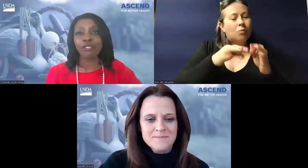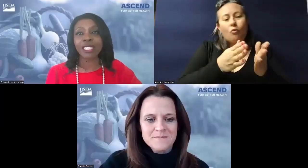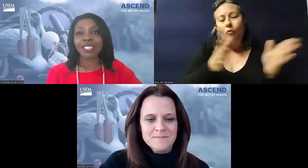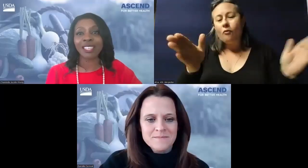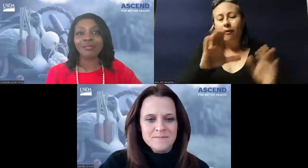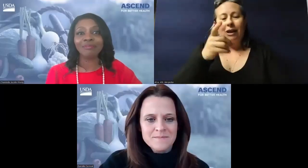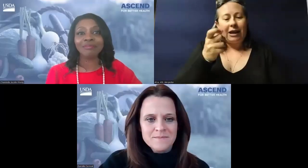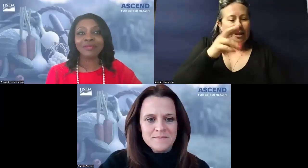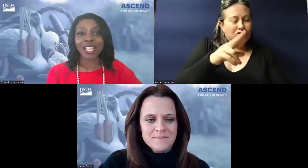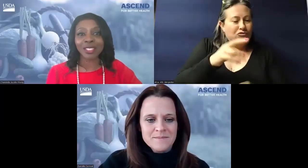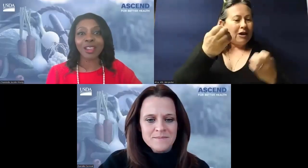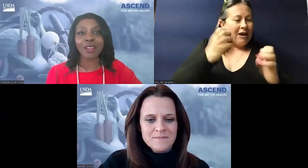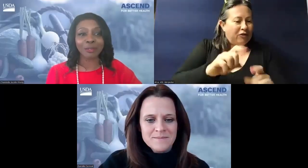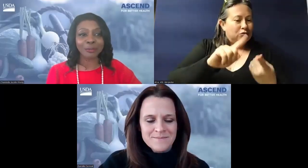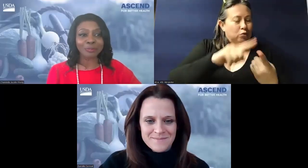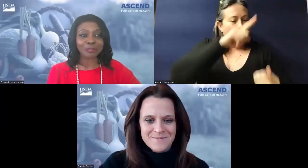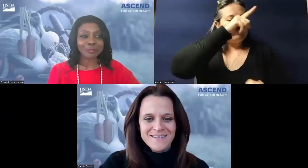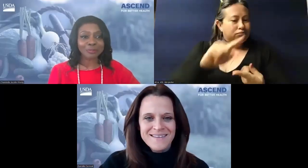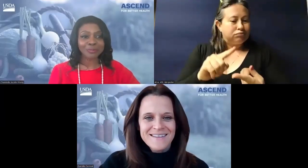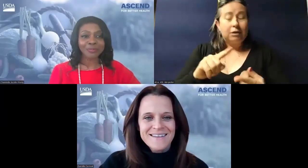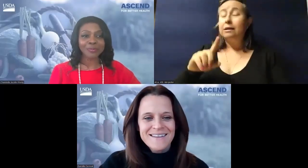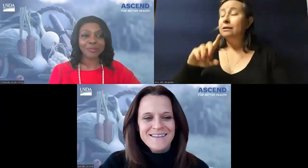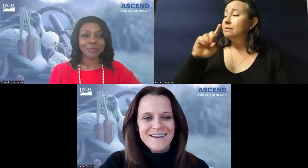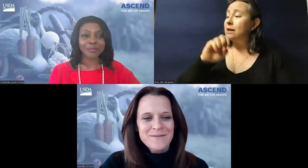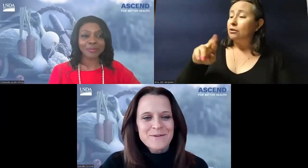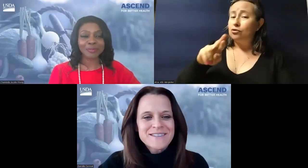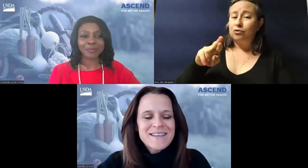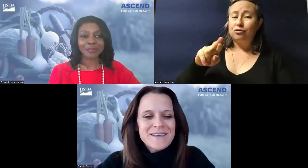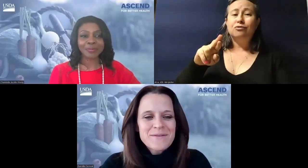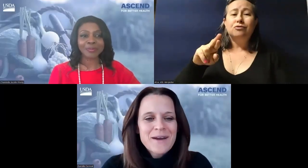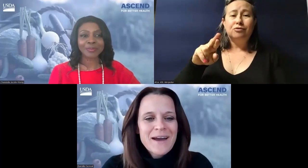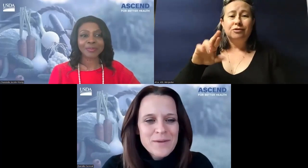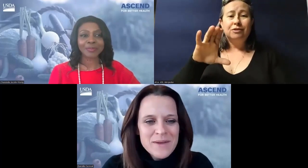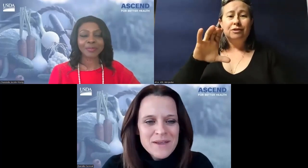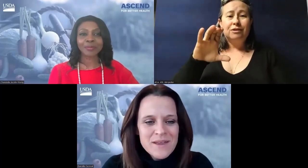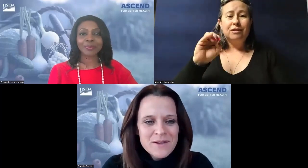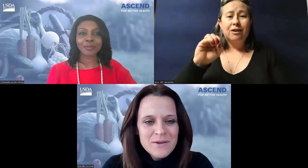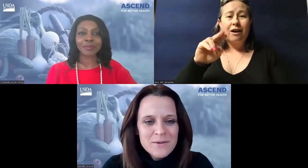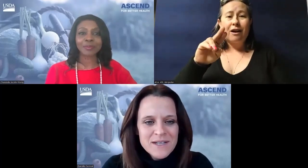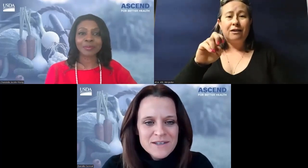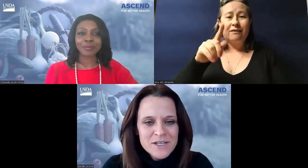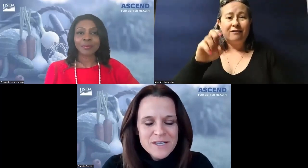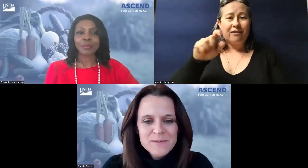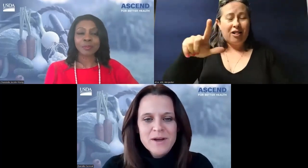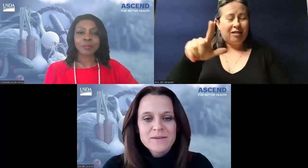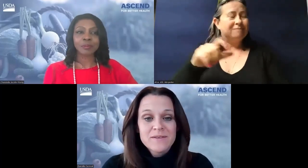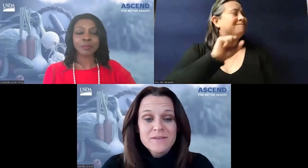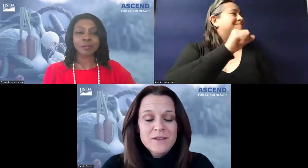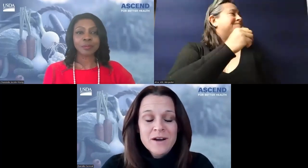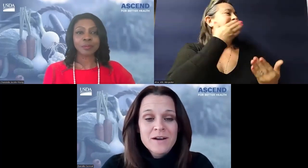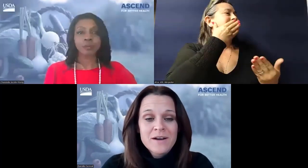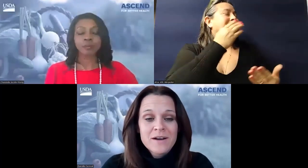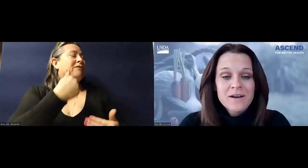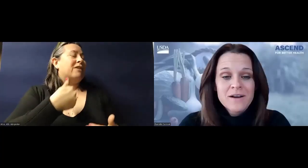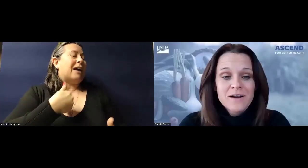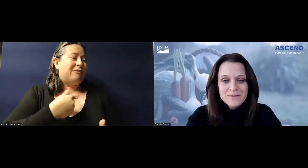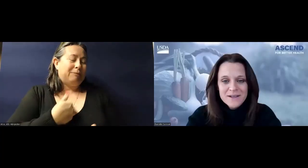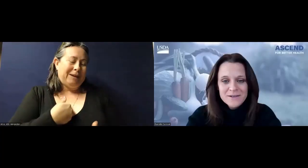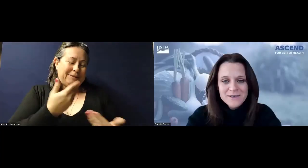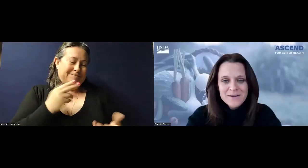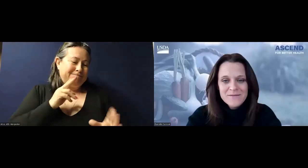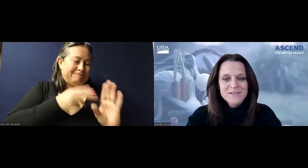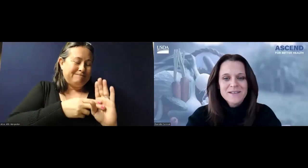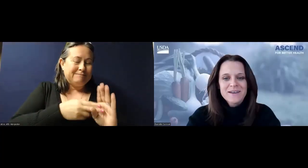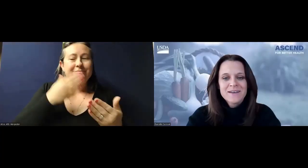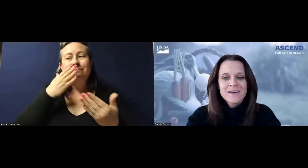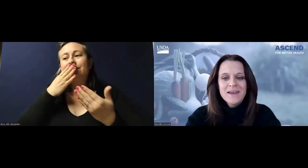USDA fits in. Dr. Carnival. Yeah, of course. Thank you for having me. Thank you, Dr. Jacobs-Young. Thank you,